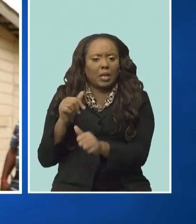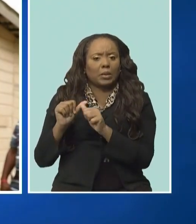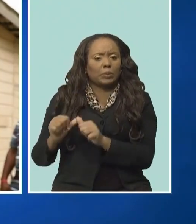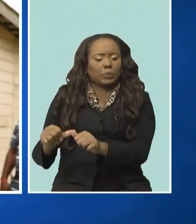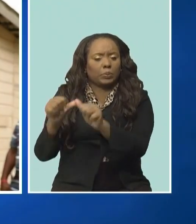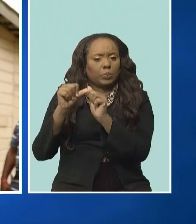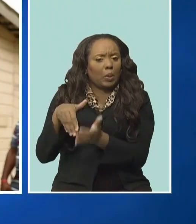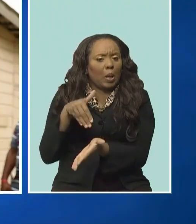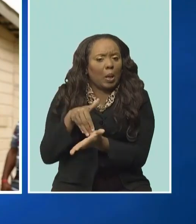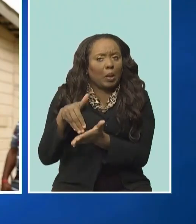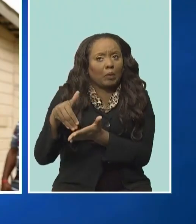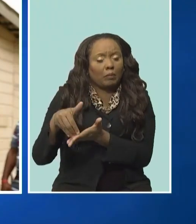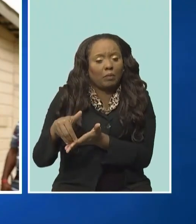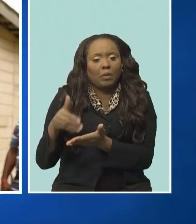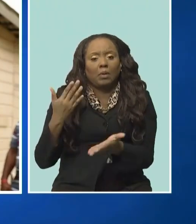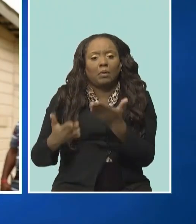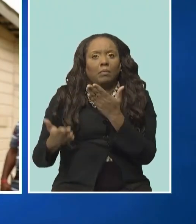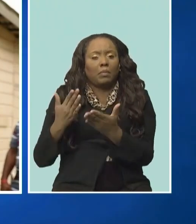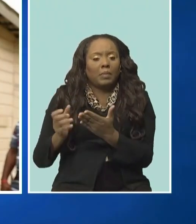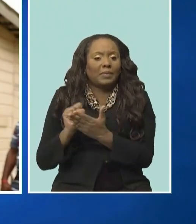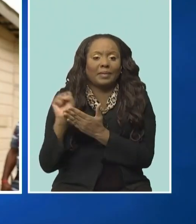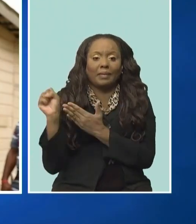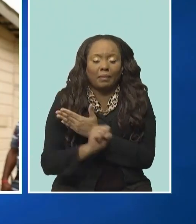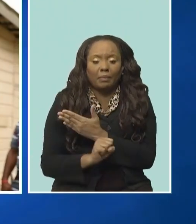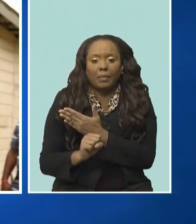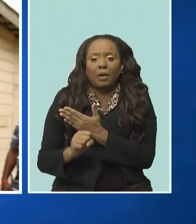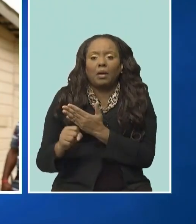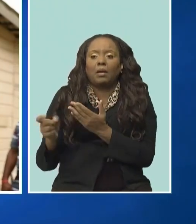hurricane season and perhaps into September and October.